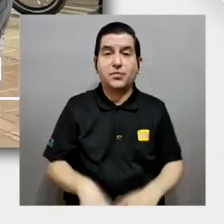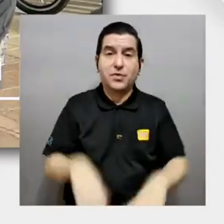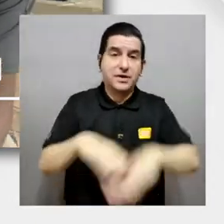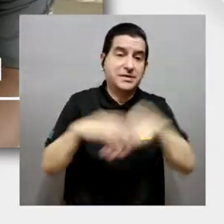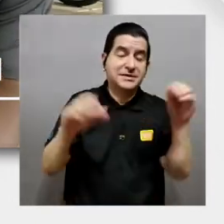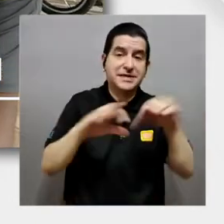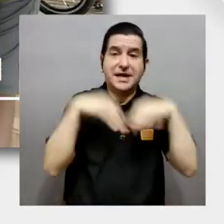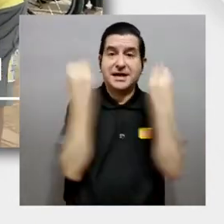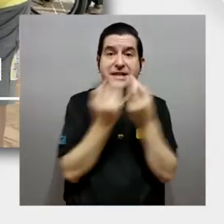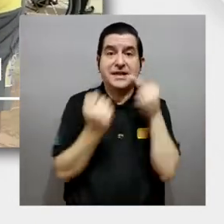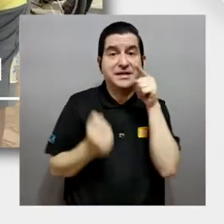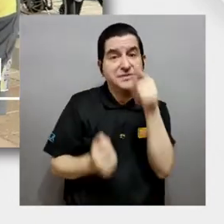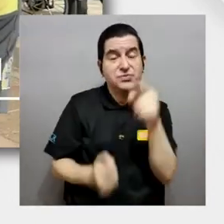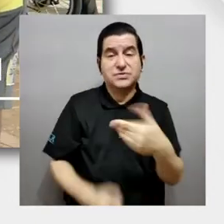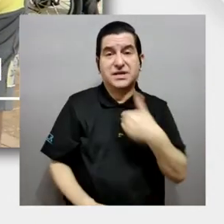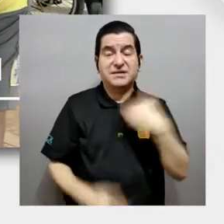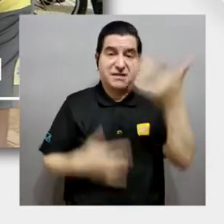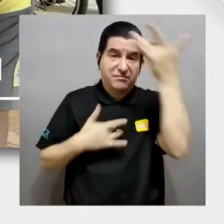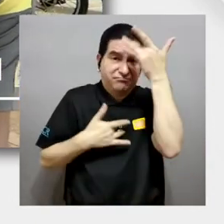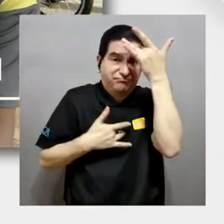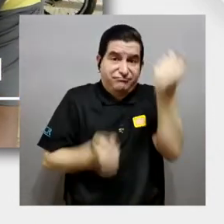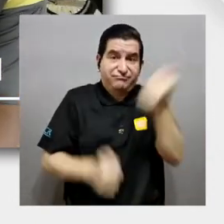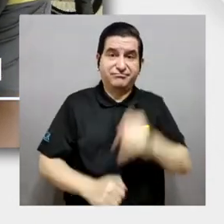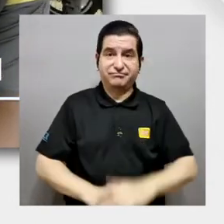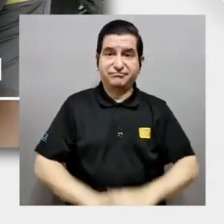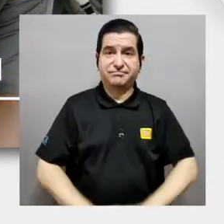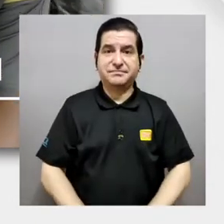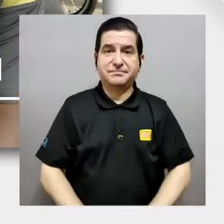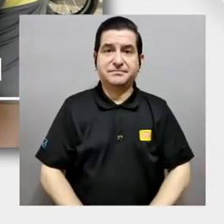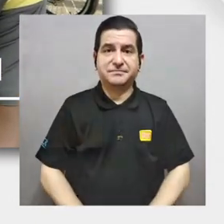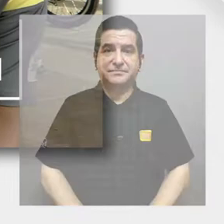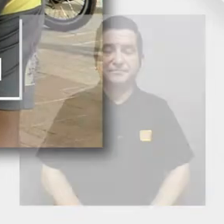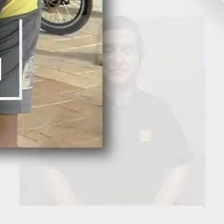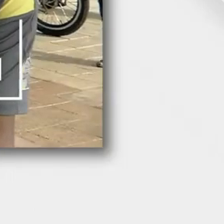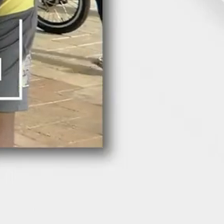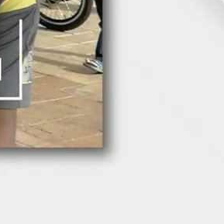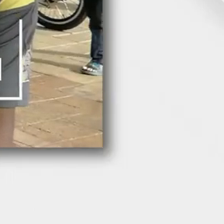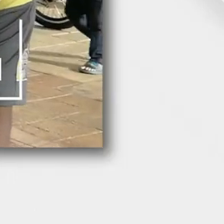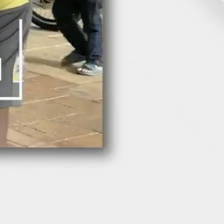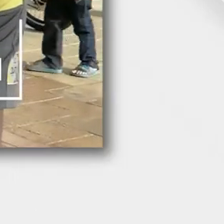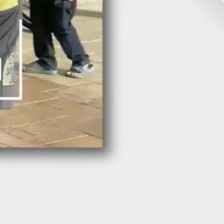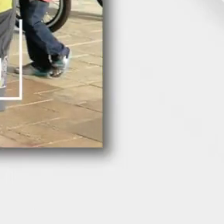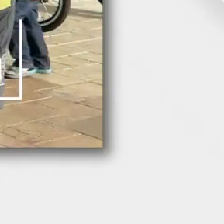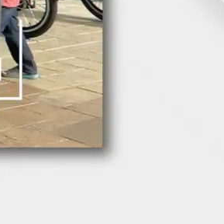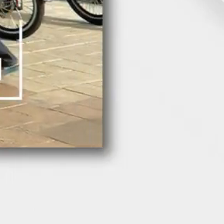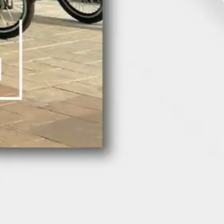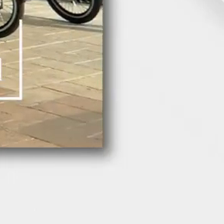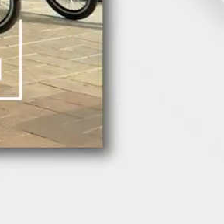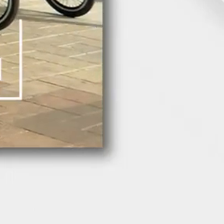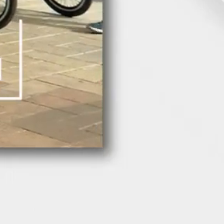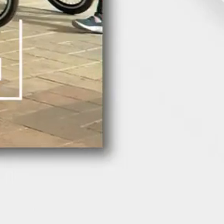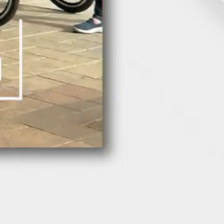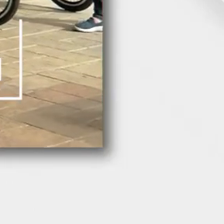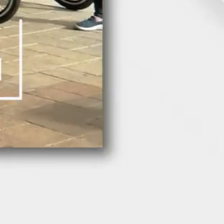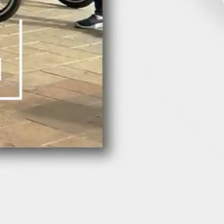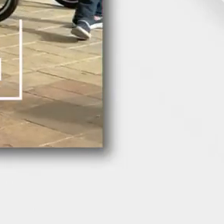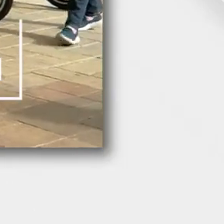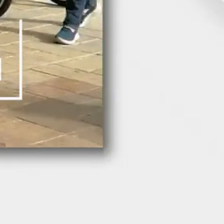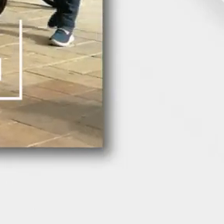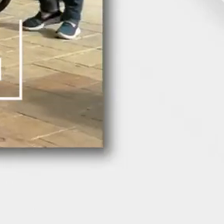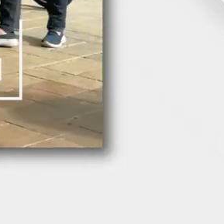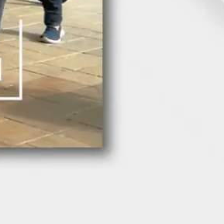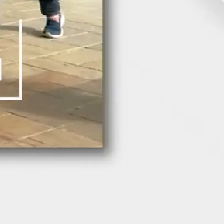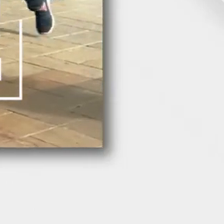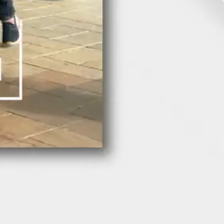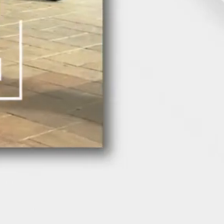health, so happiness. So you spend more time with family, friends, you feel more happy mentally. Having good health means you have